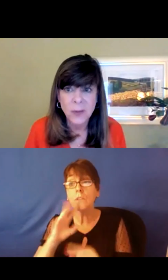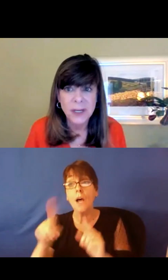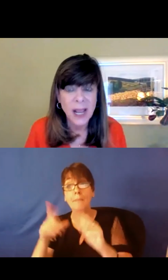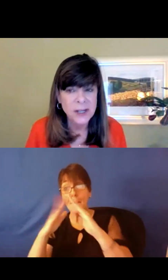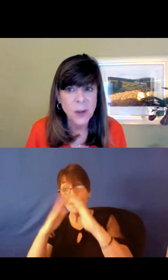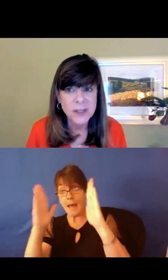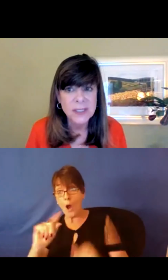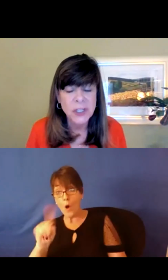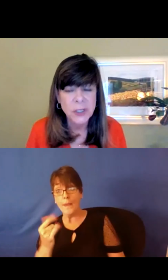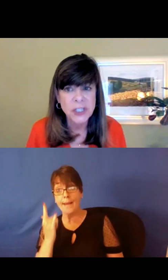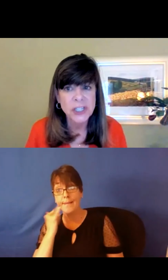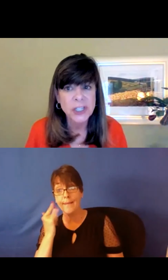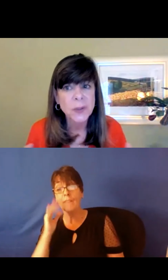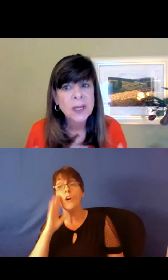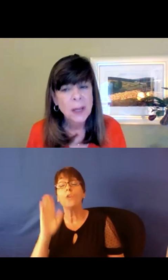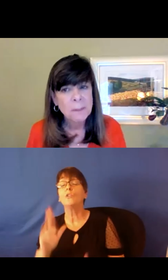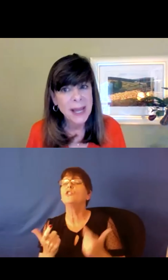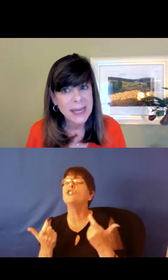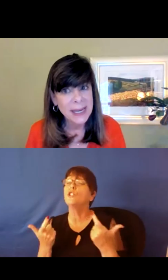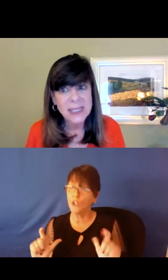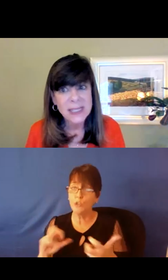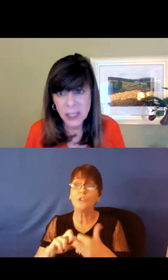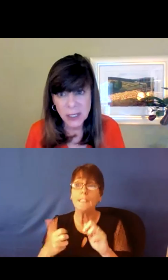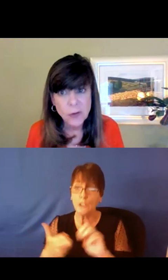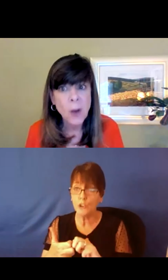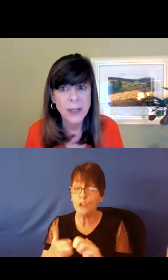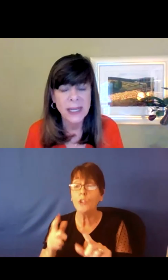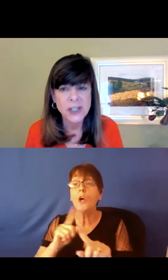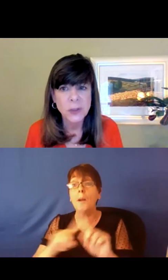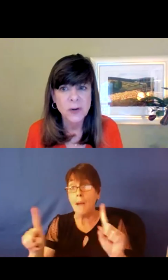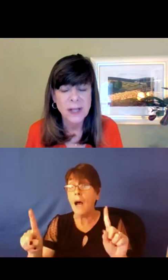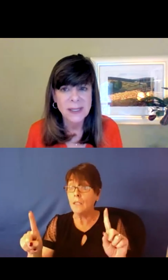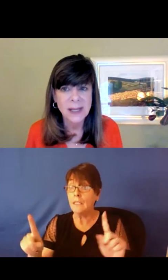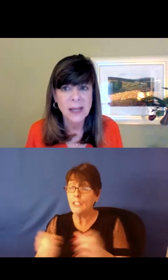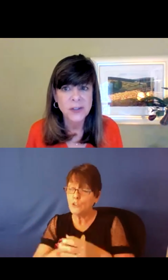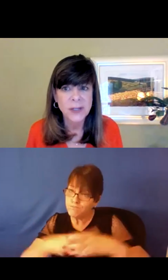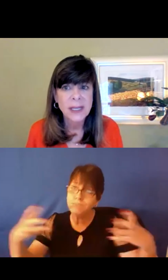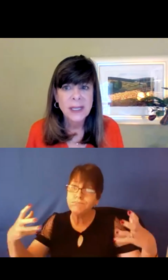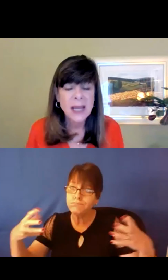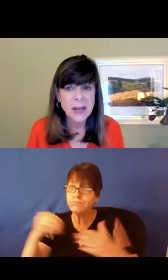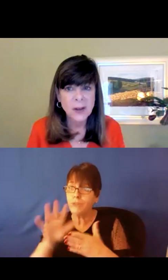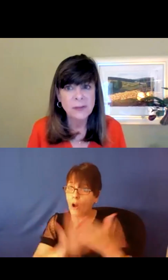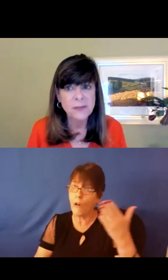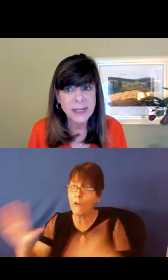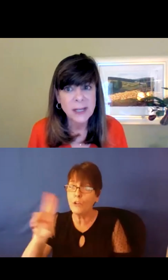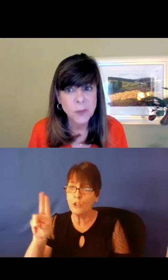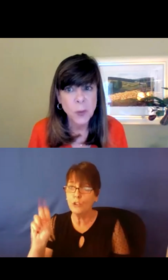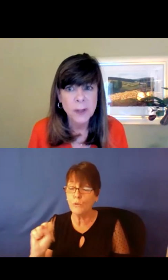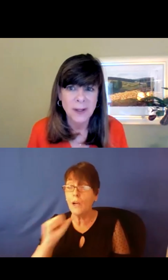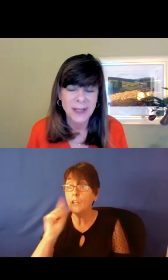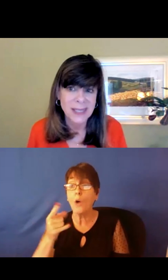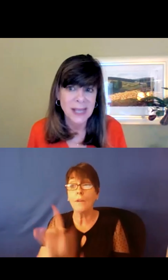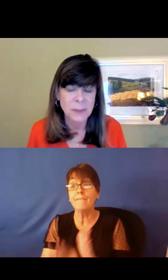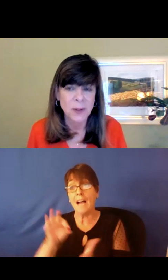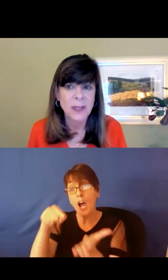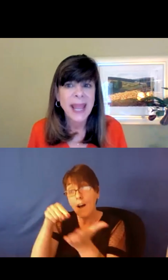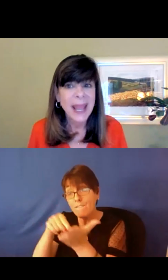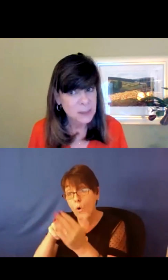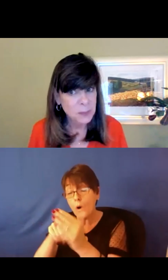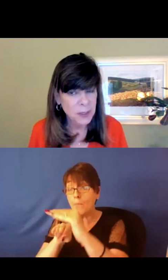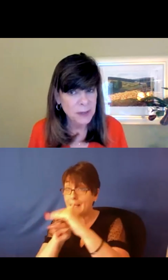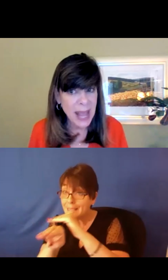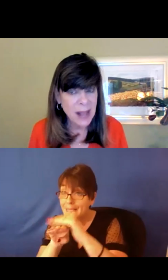in California, I know this is a huge issue, but it is a growing issue across the country, not only finding affordable,